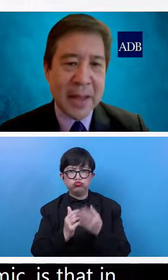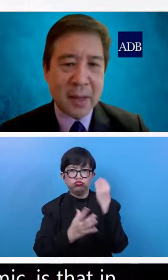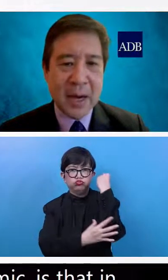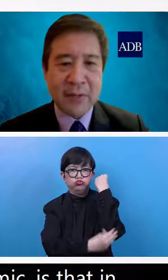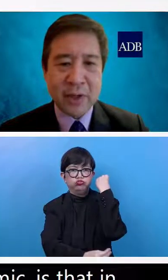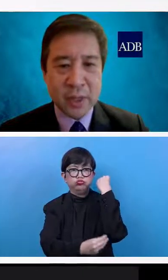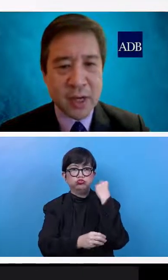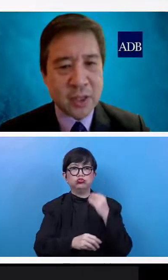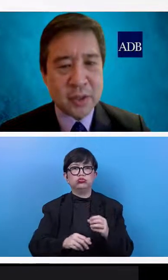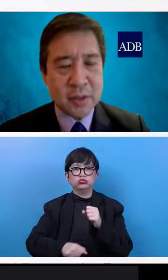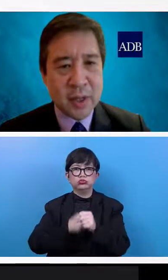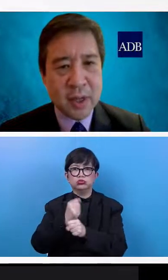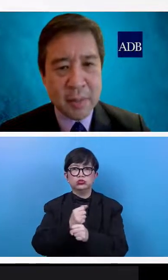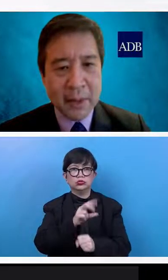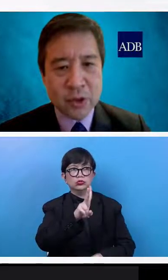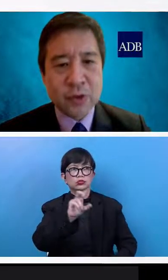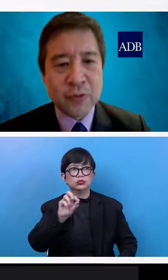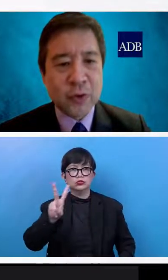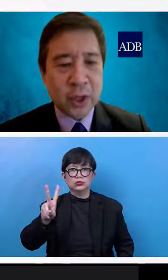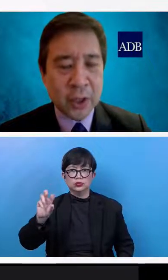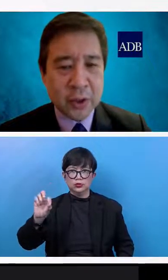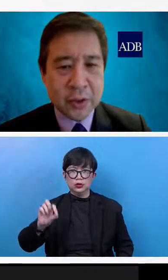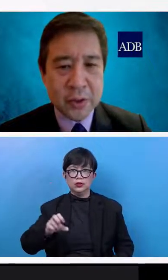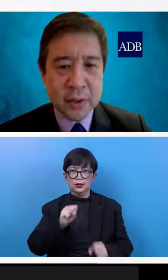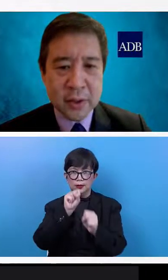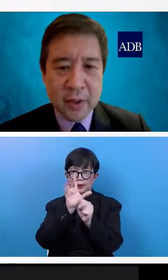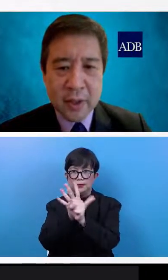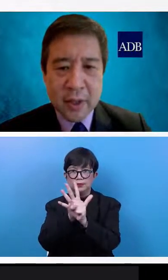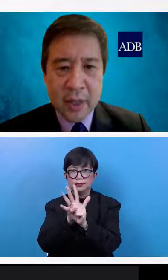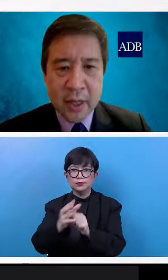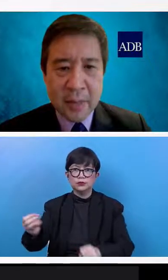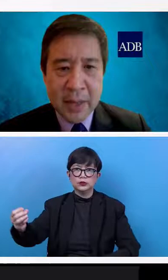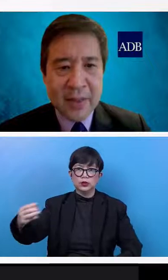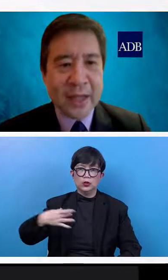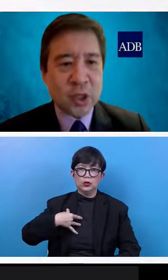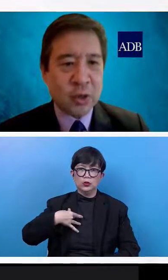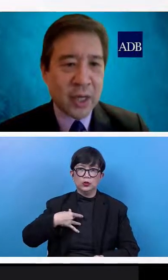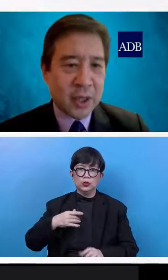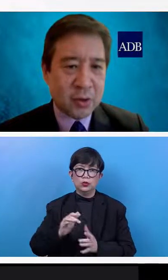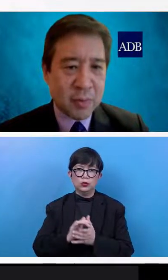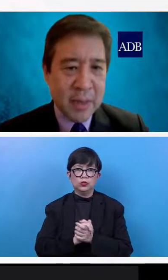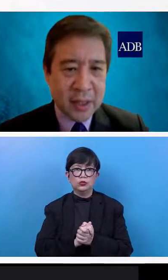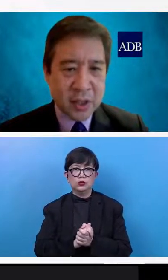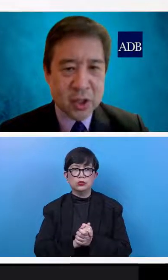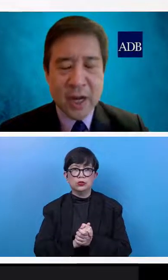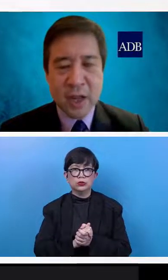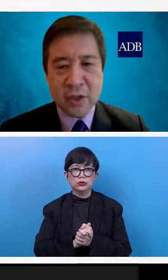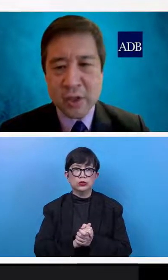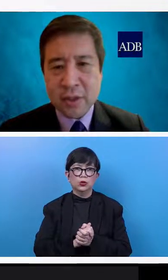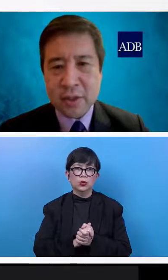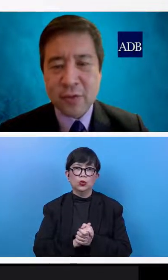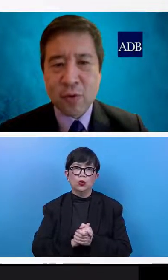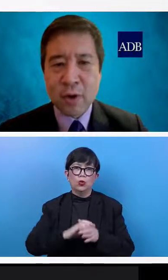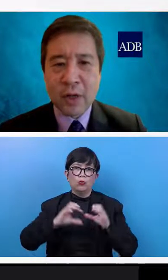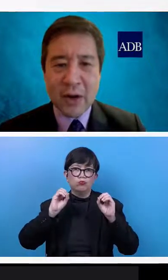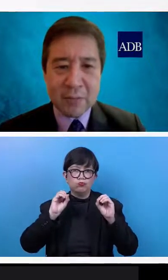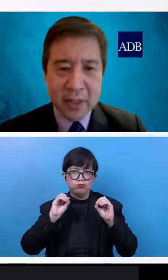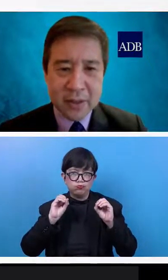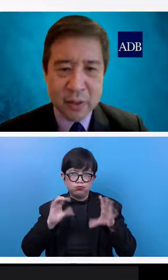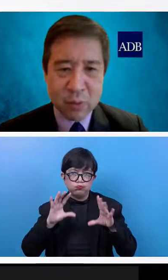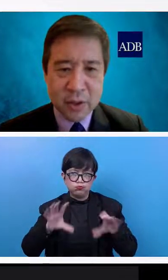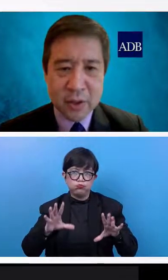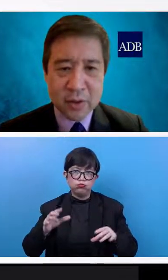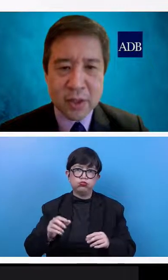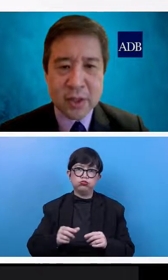set back poverty reduction by 2 full years. And that's created tremendous challenges for governments